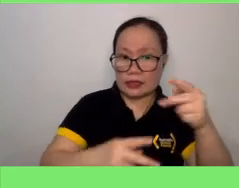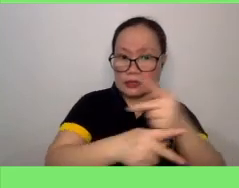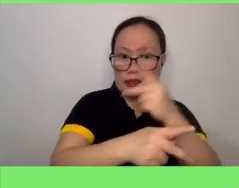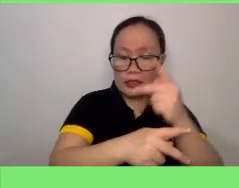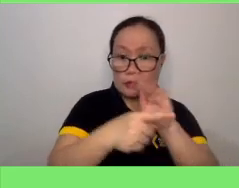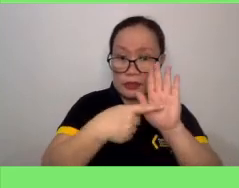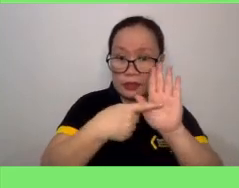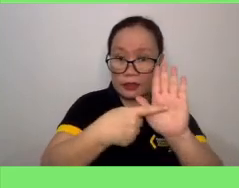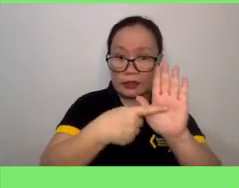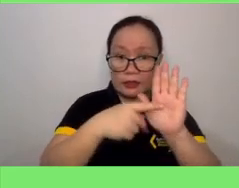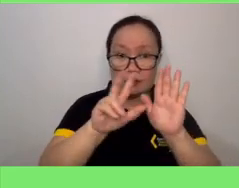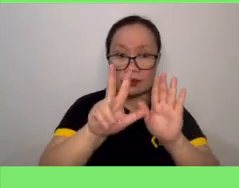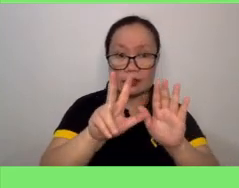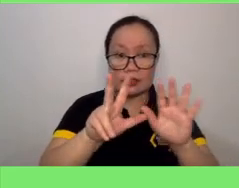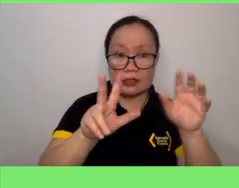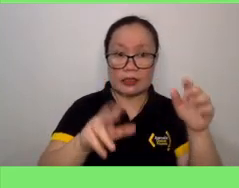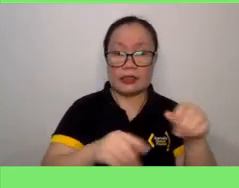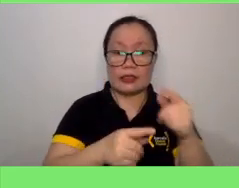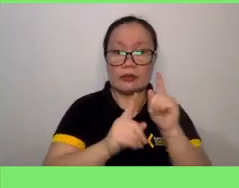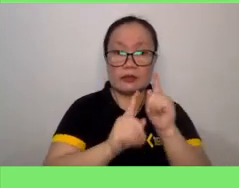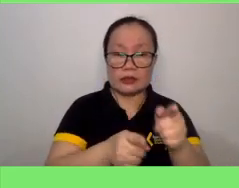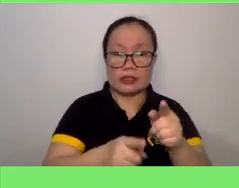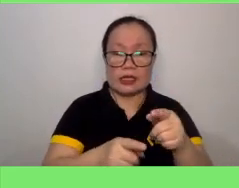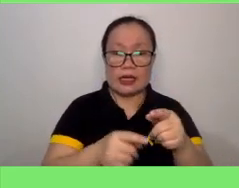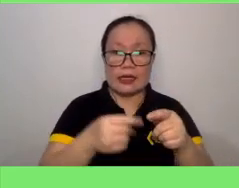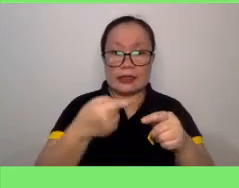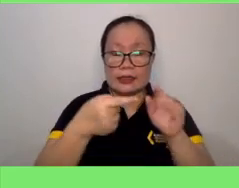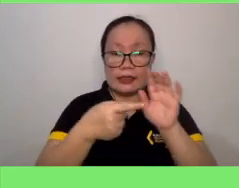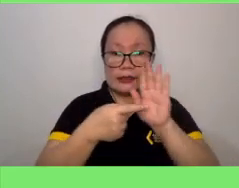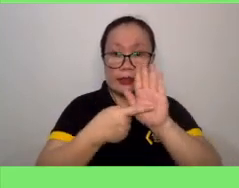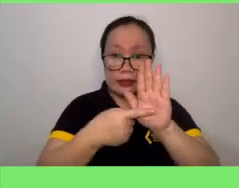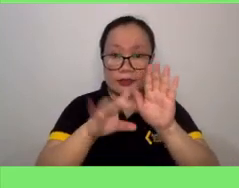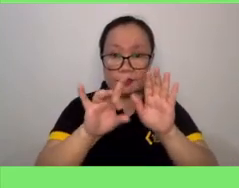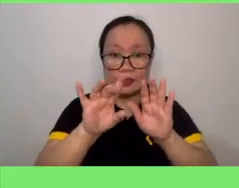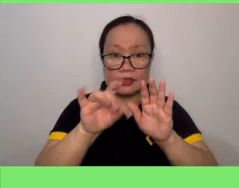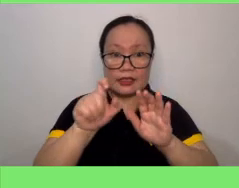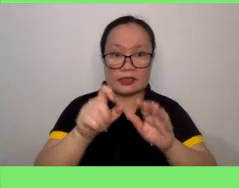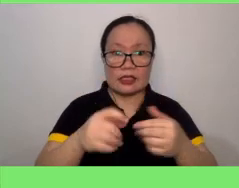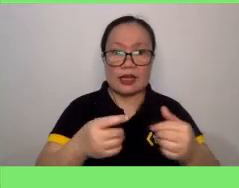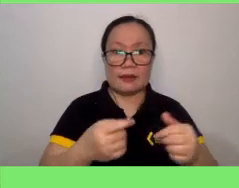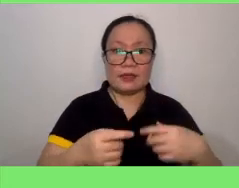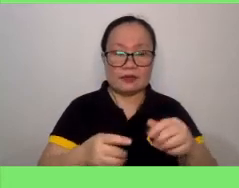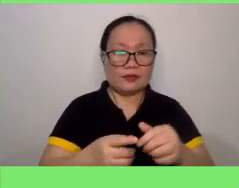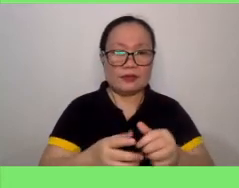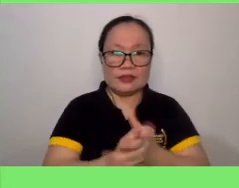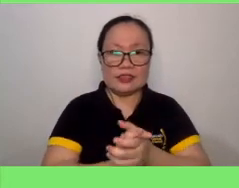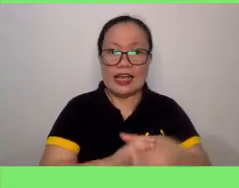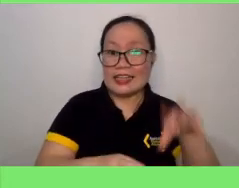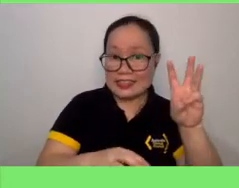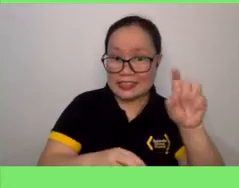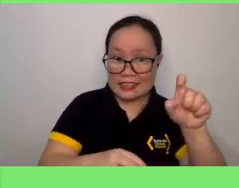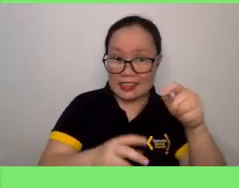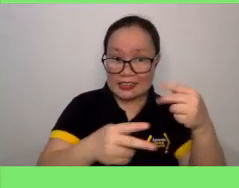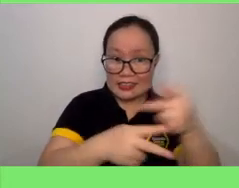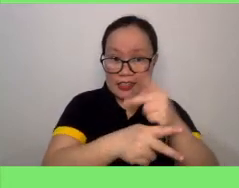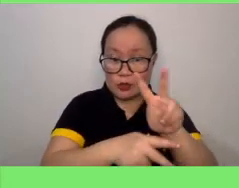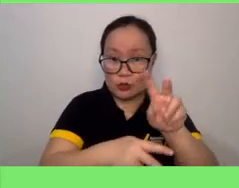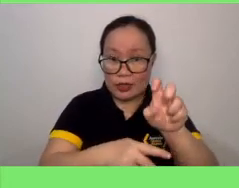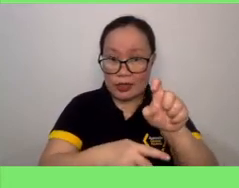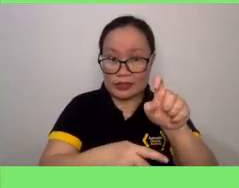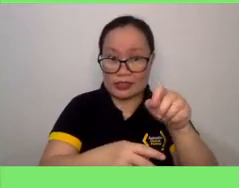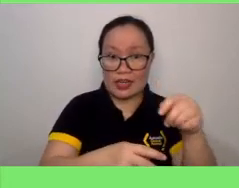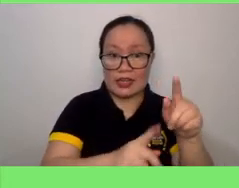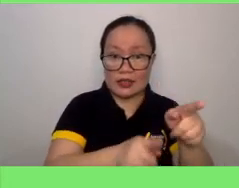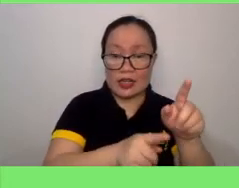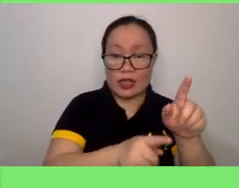squared. 6x times negative 3, that is negative 18x. Proceed tayo sa kabila. 5y times